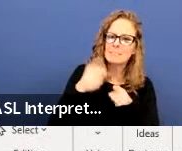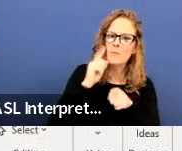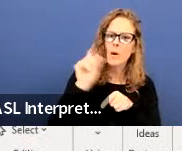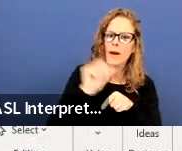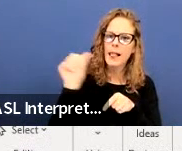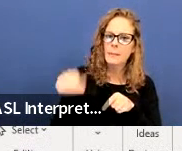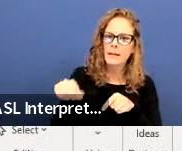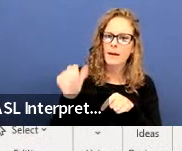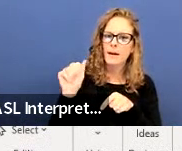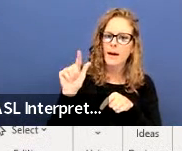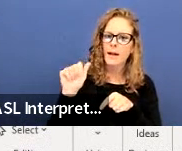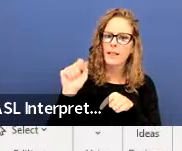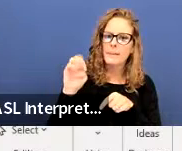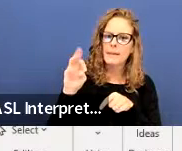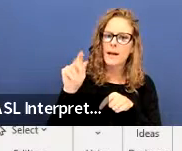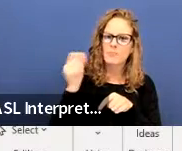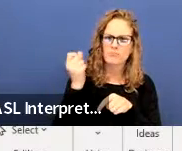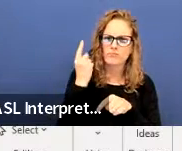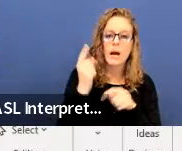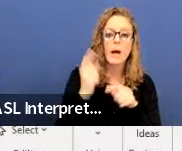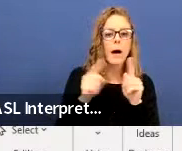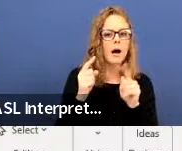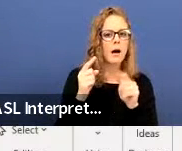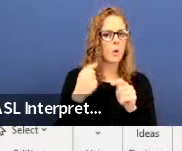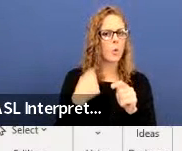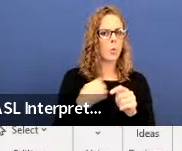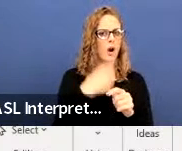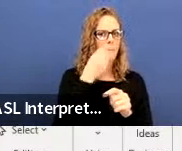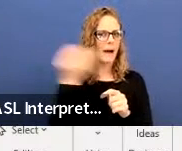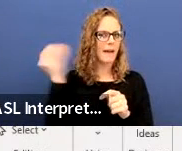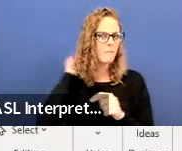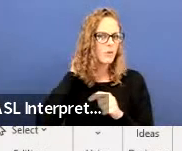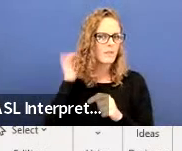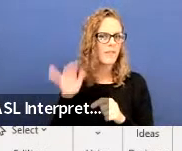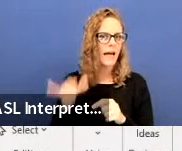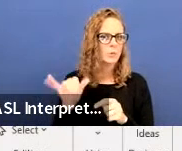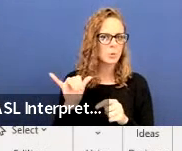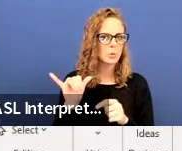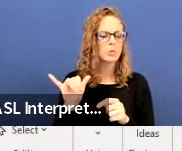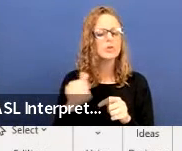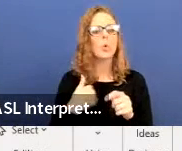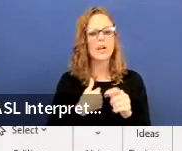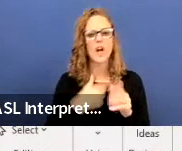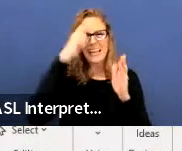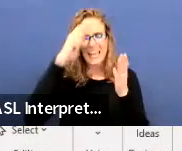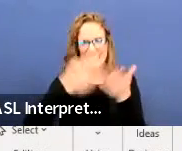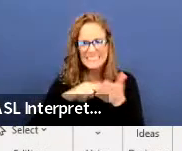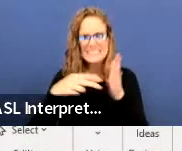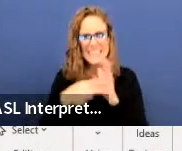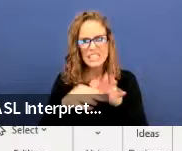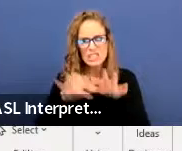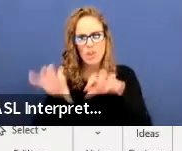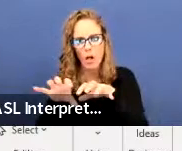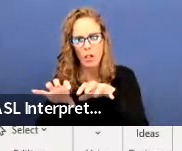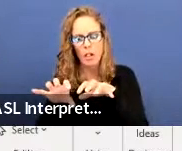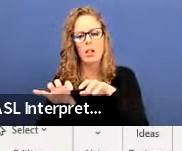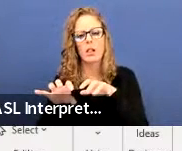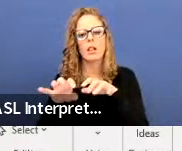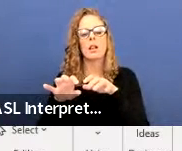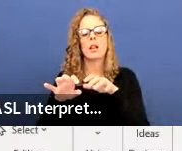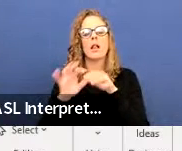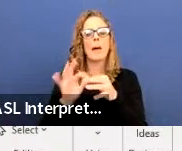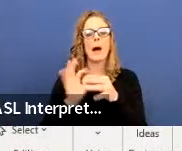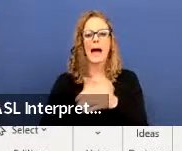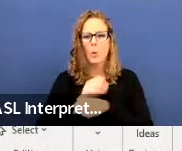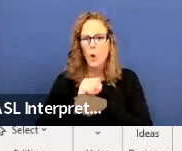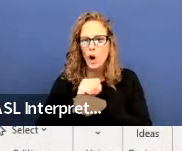County, but we are also mindful of that as well. So that's why we're very intentional about approaching our work